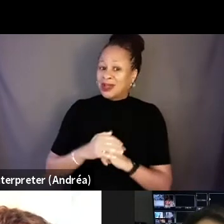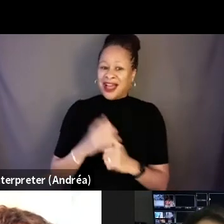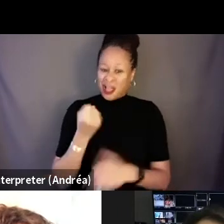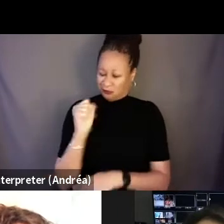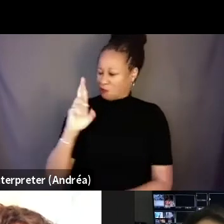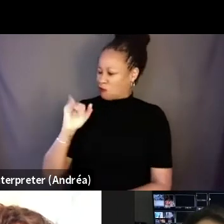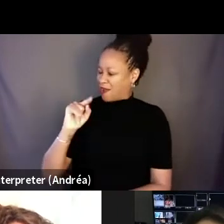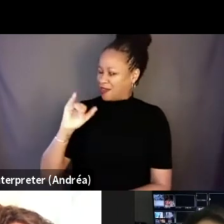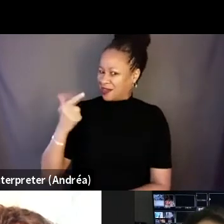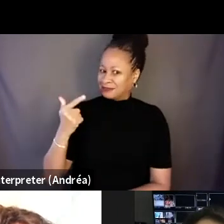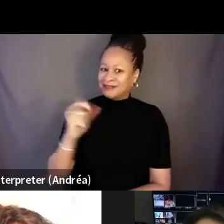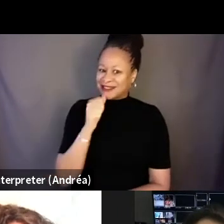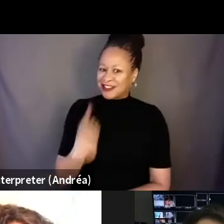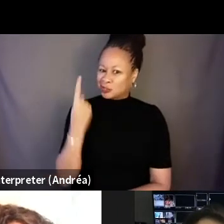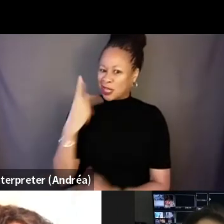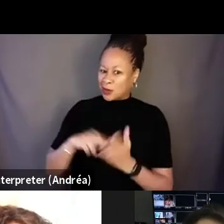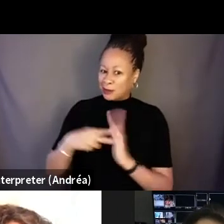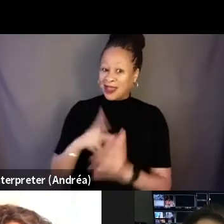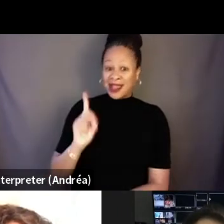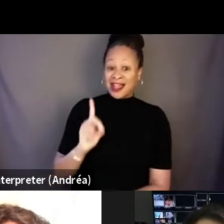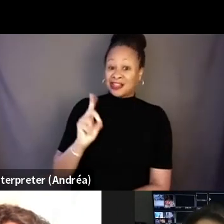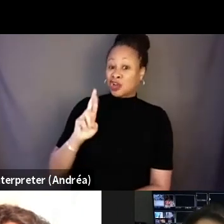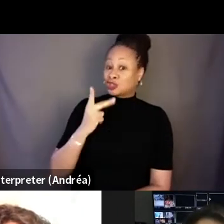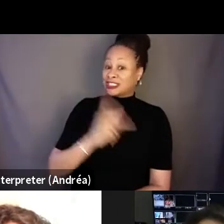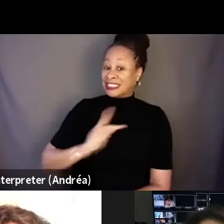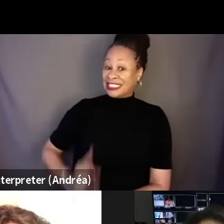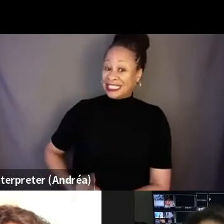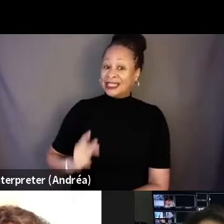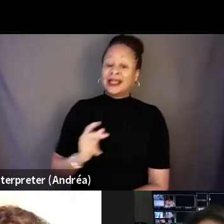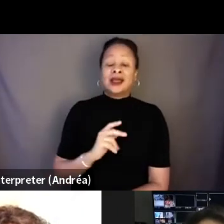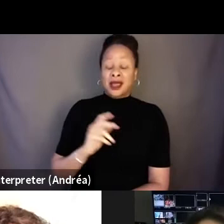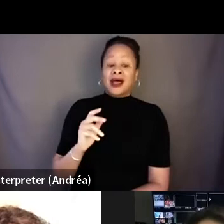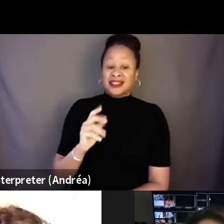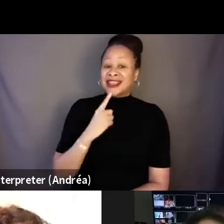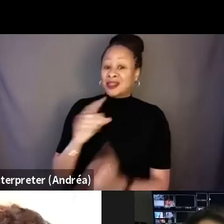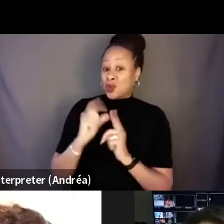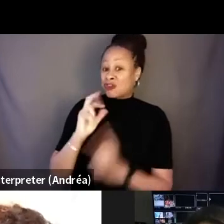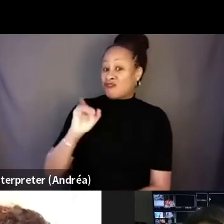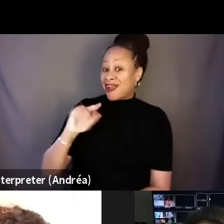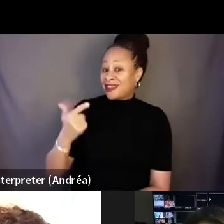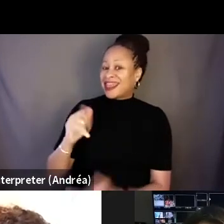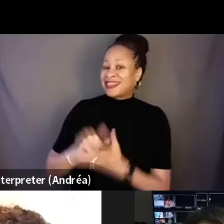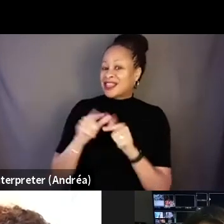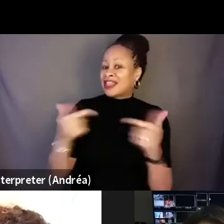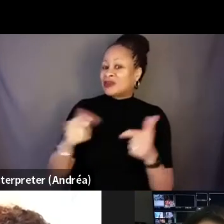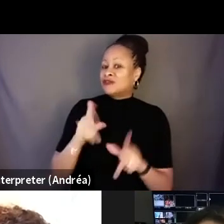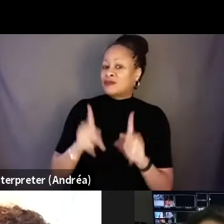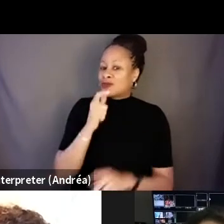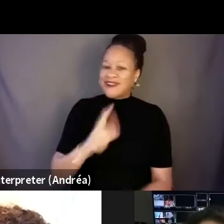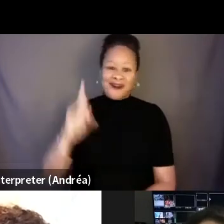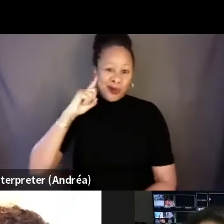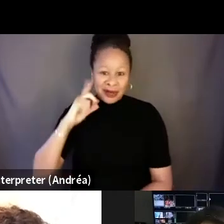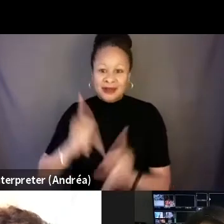always understanding rioting. Dr. King said a riot is the language of the unheard. And perhaps that was